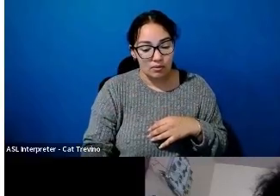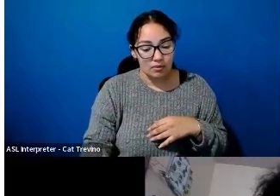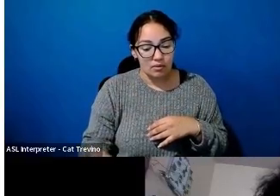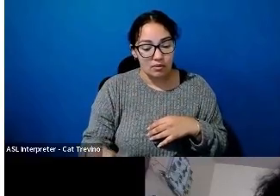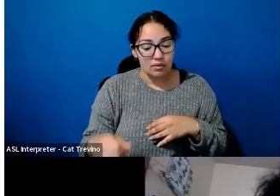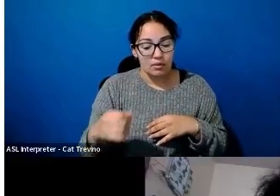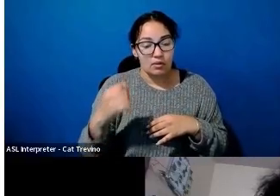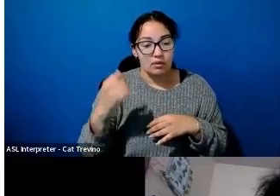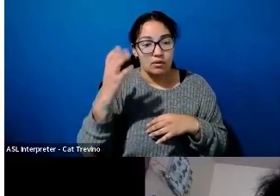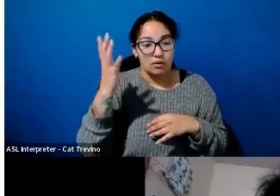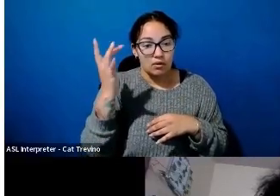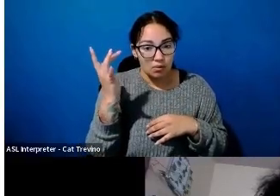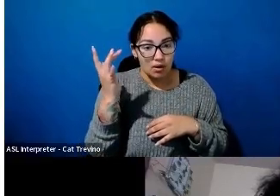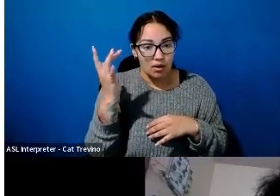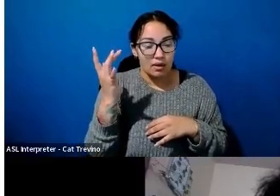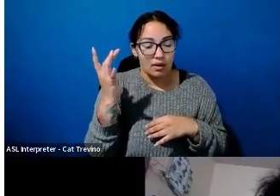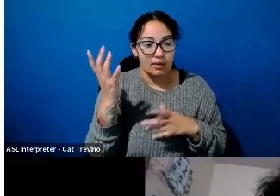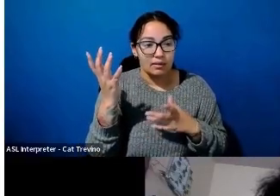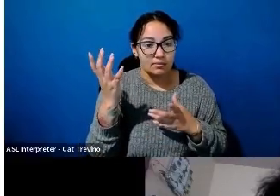happen.